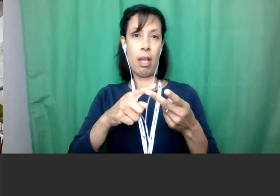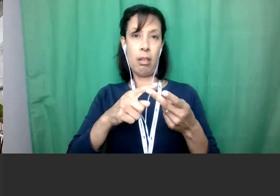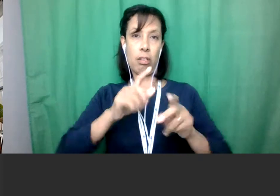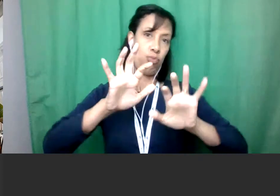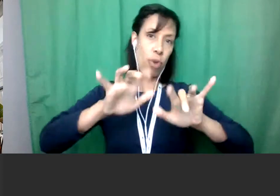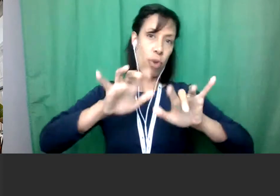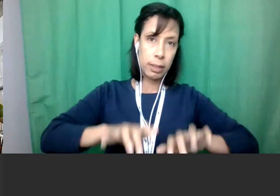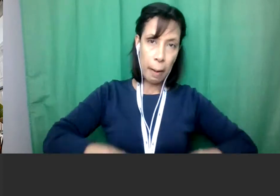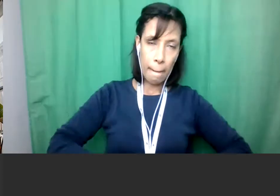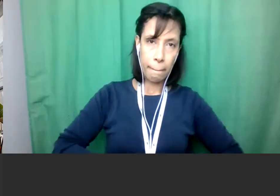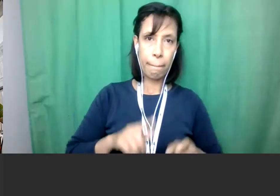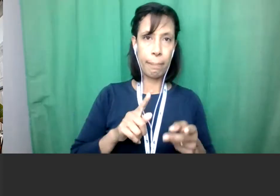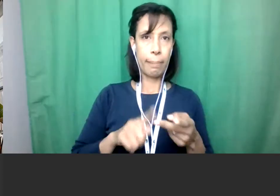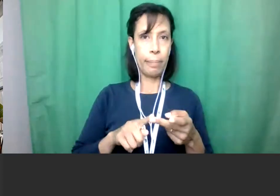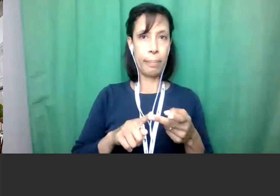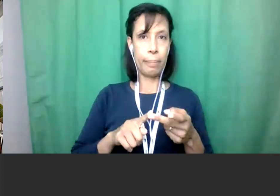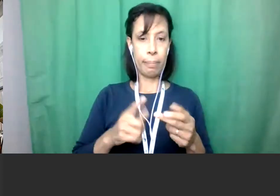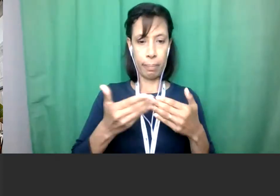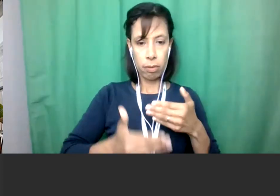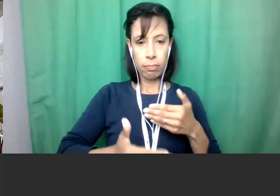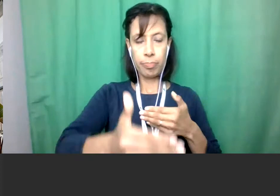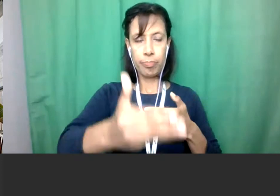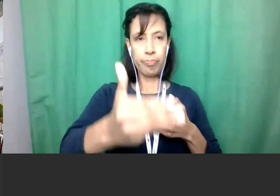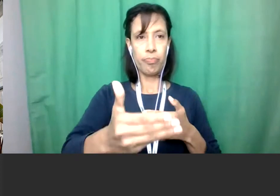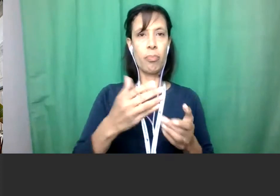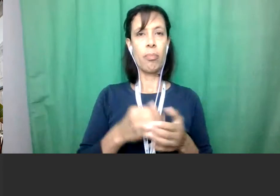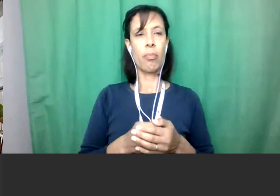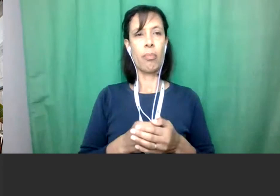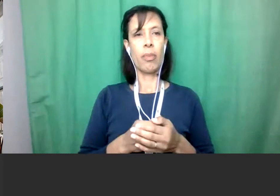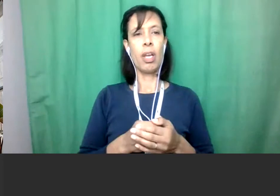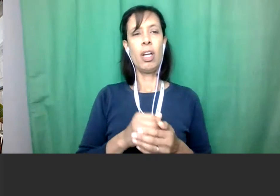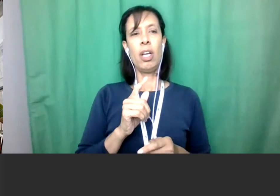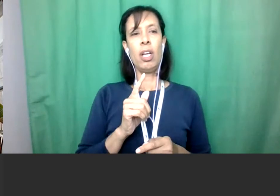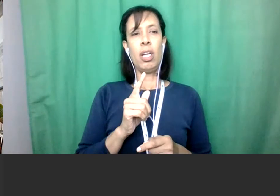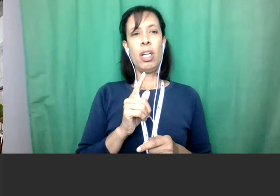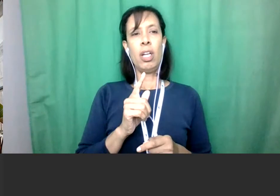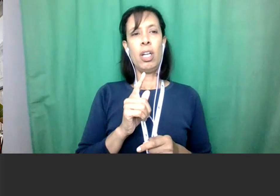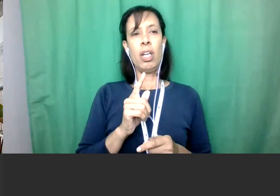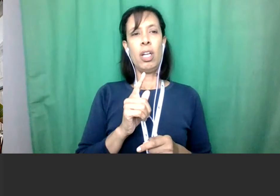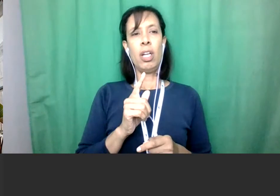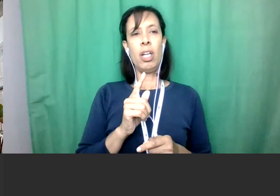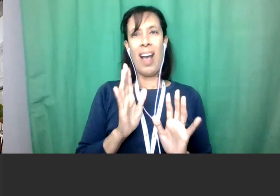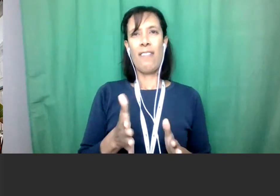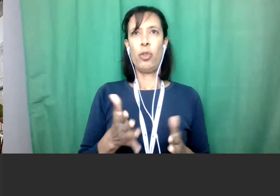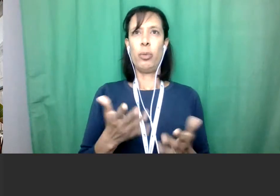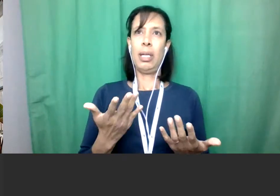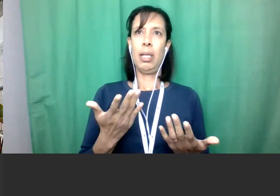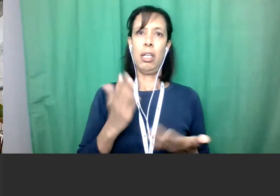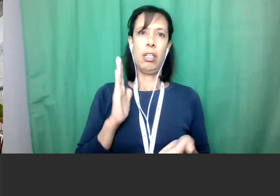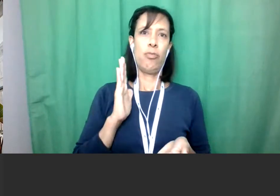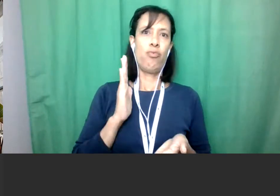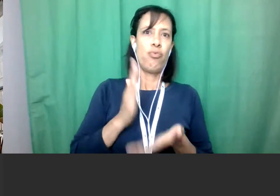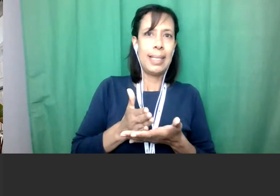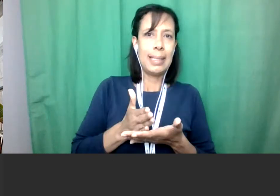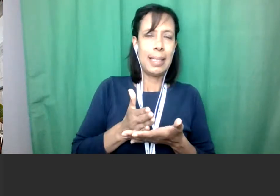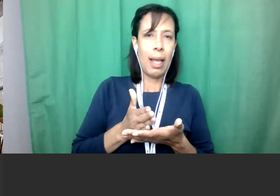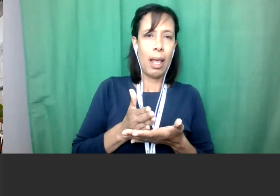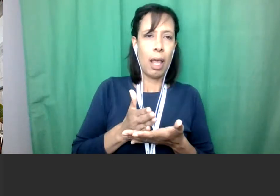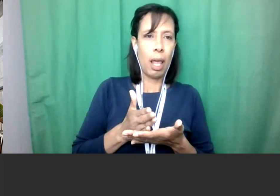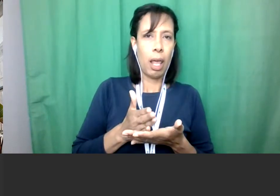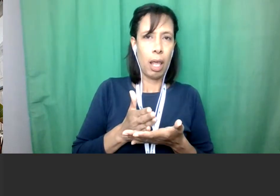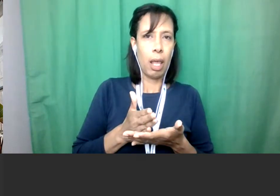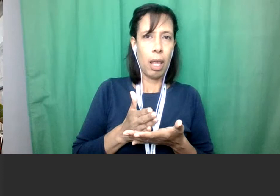reasonable, how realistic you will need to be in order to get all of this stuff done in this time frame. A couple of things to think